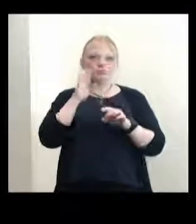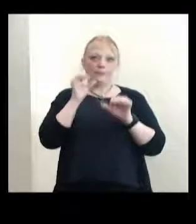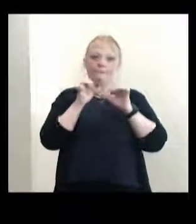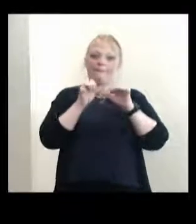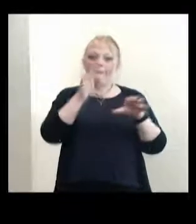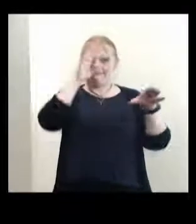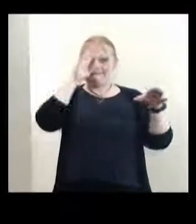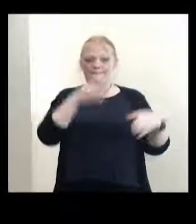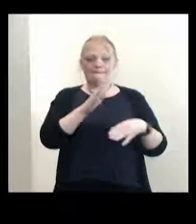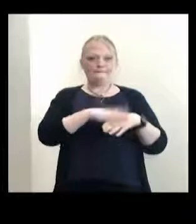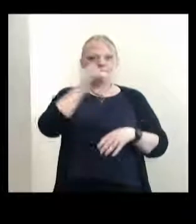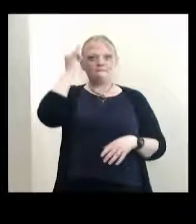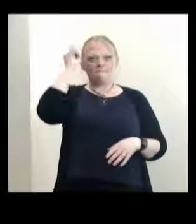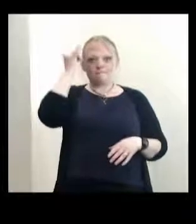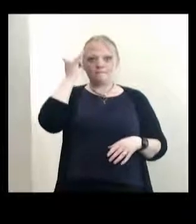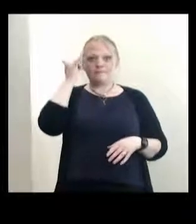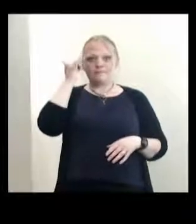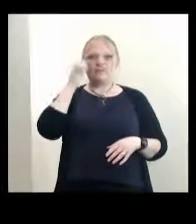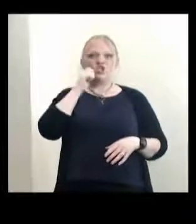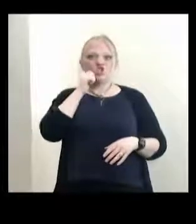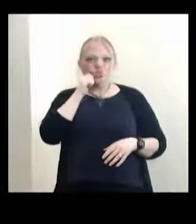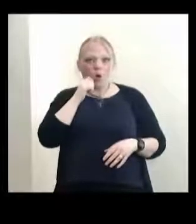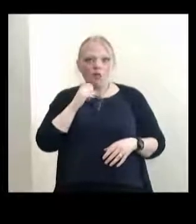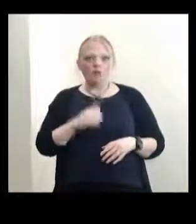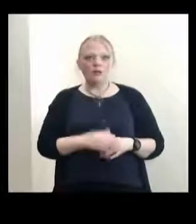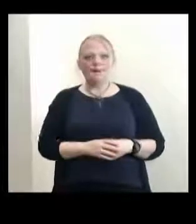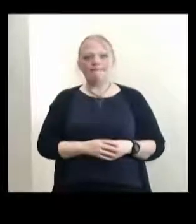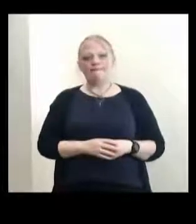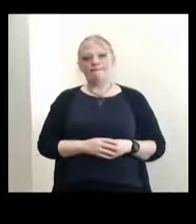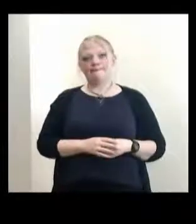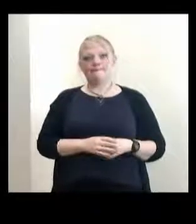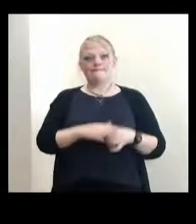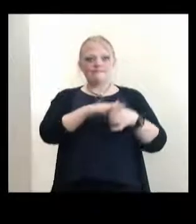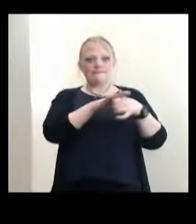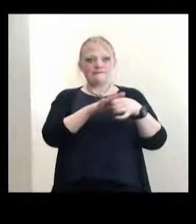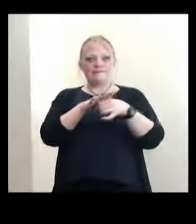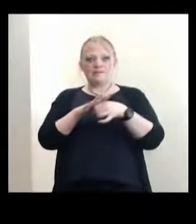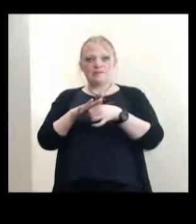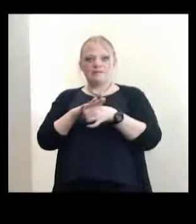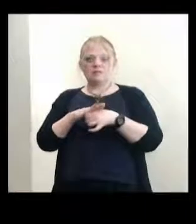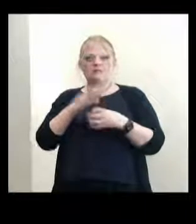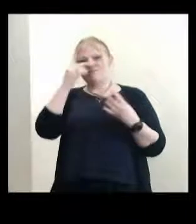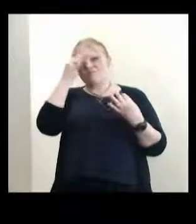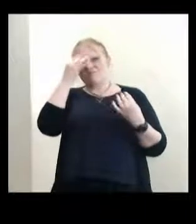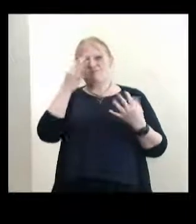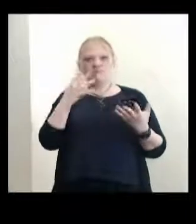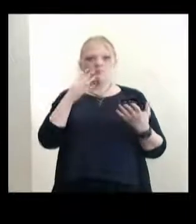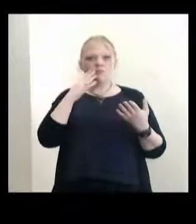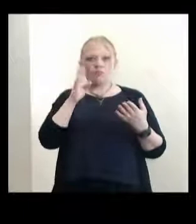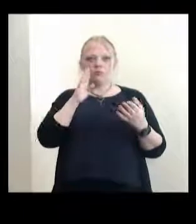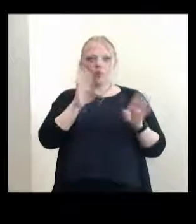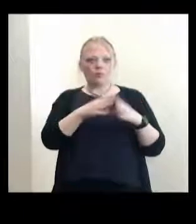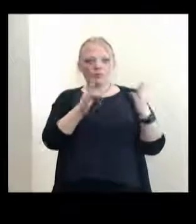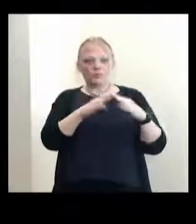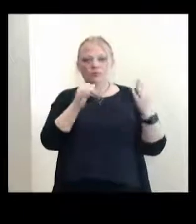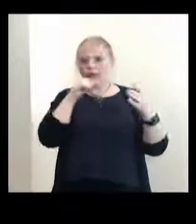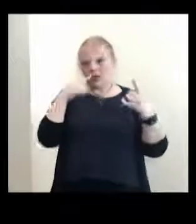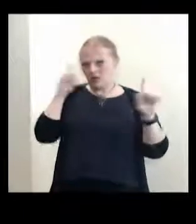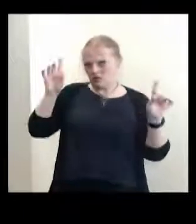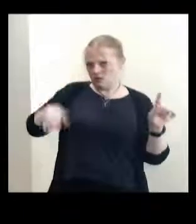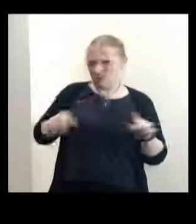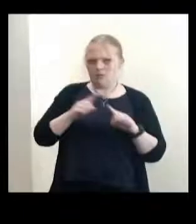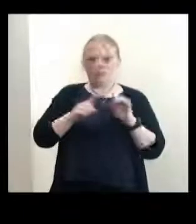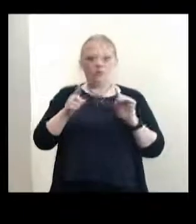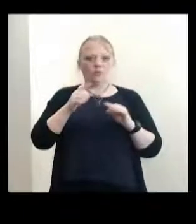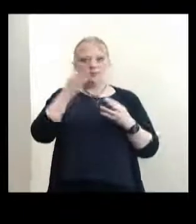to focus on Buffalo, Cheektowaga. These areas we're going to be thinking about, we're going to be opening up, we haven't announced it yet, we're going to be looking at a